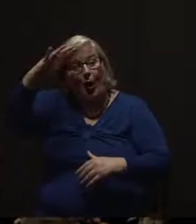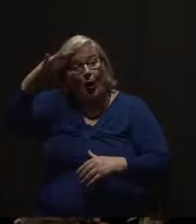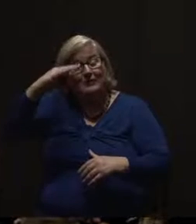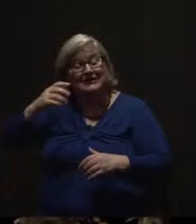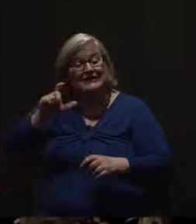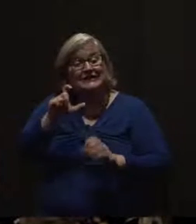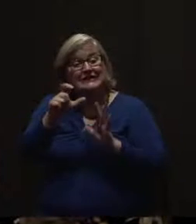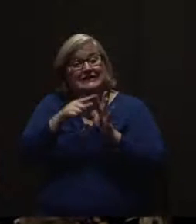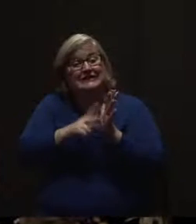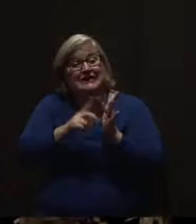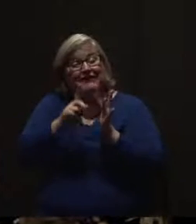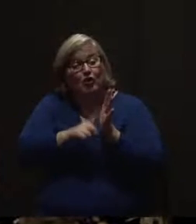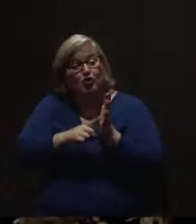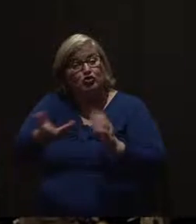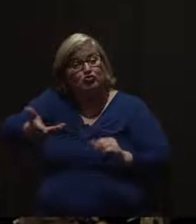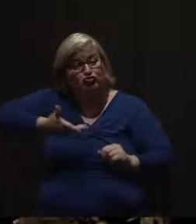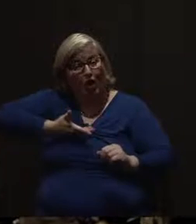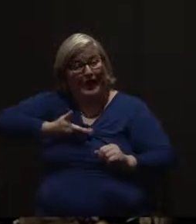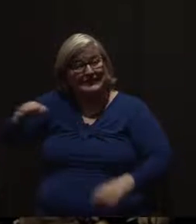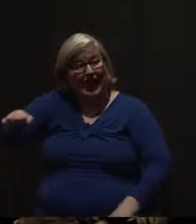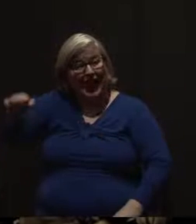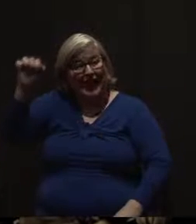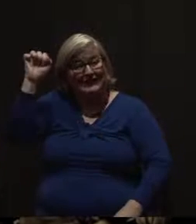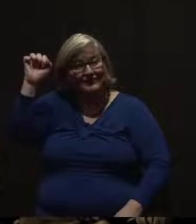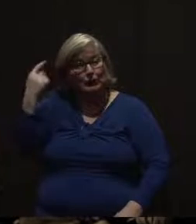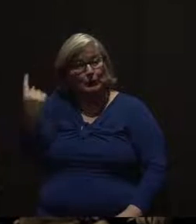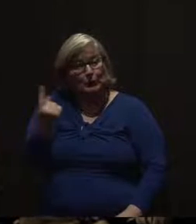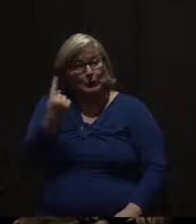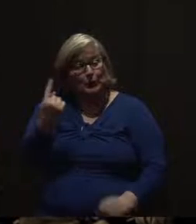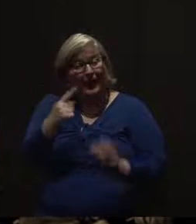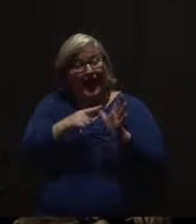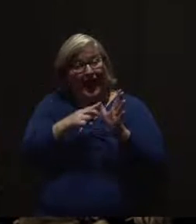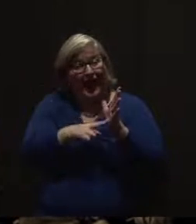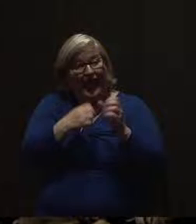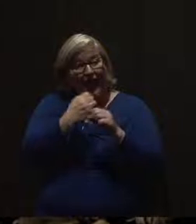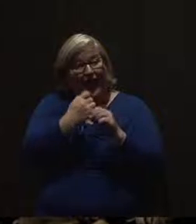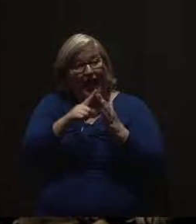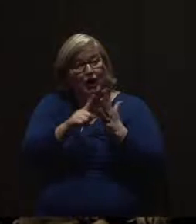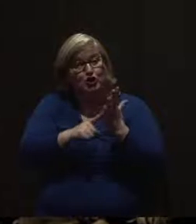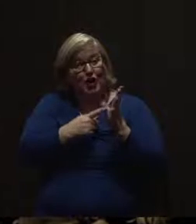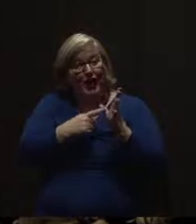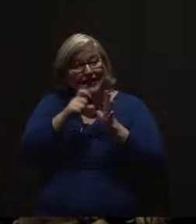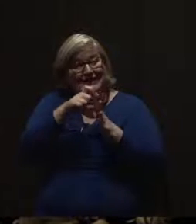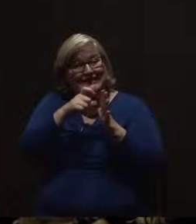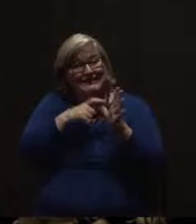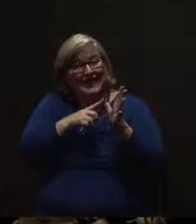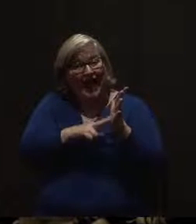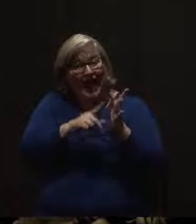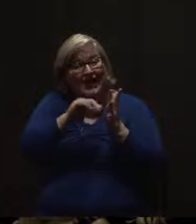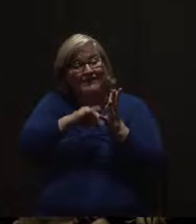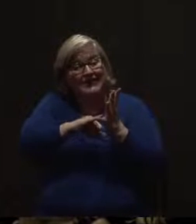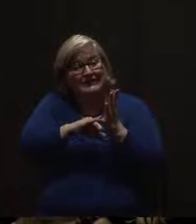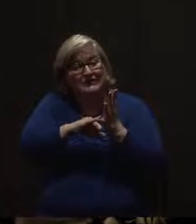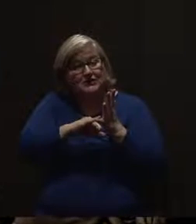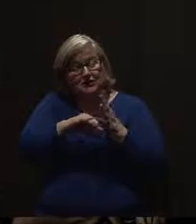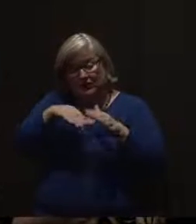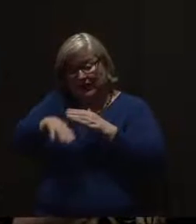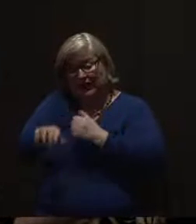Angela Davis, who was in prison at the time. Dear sister, writes Baldwin, come in, you're very